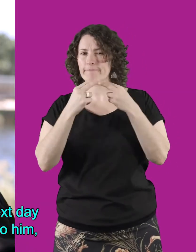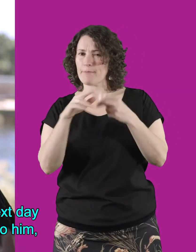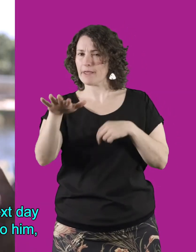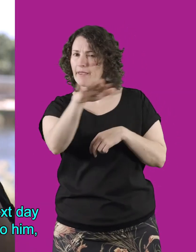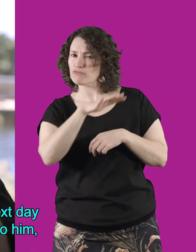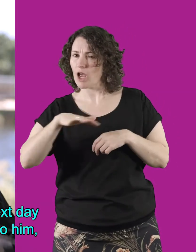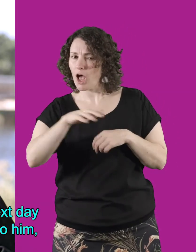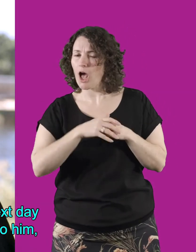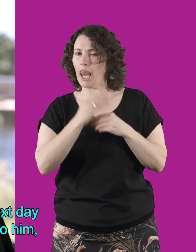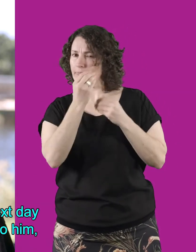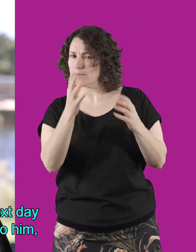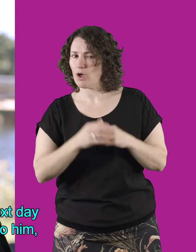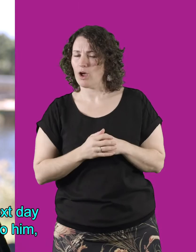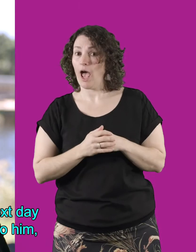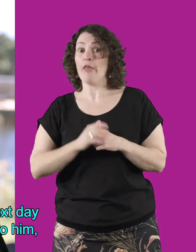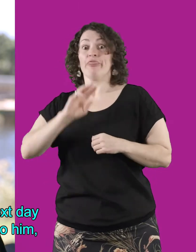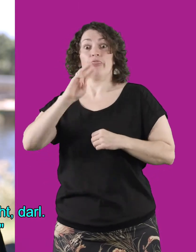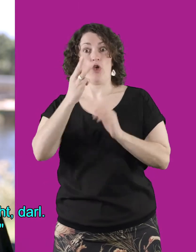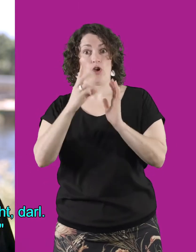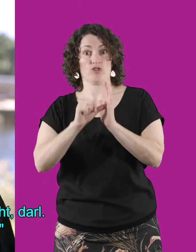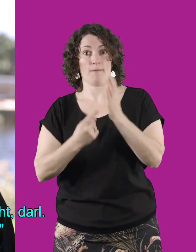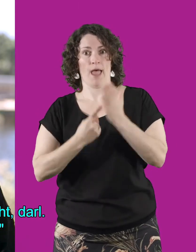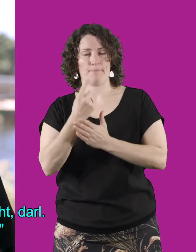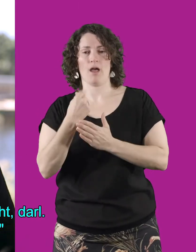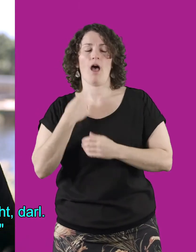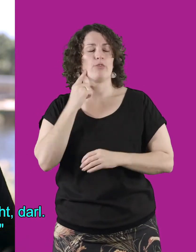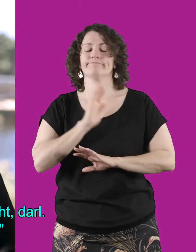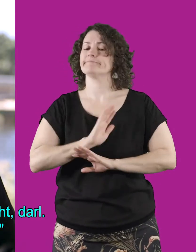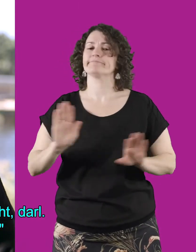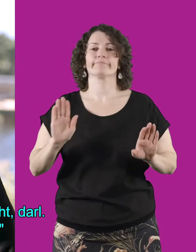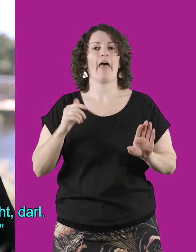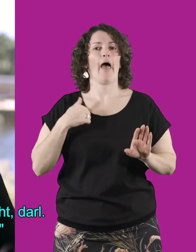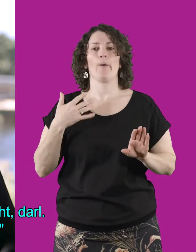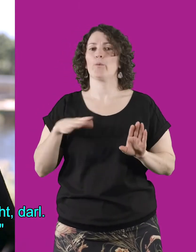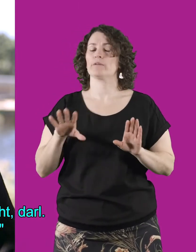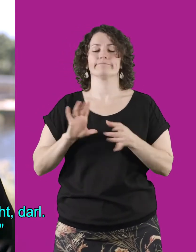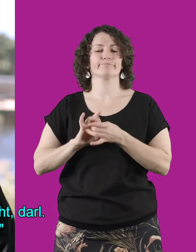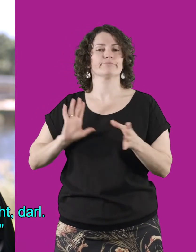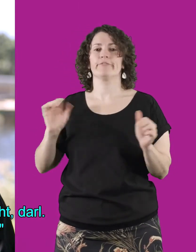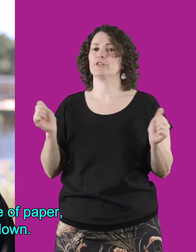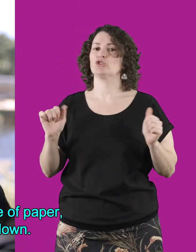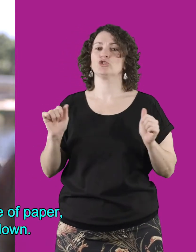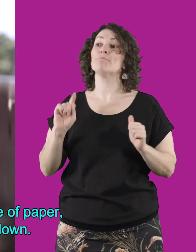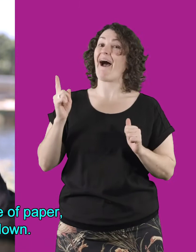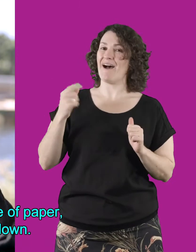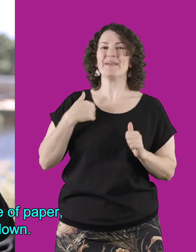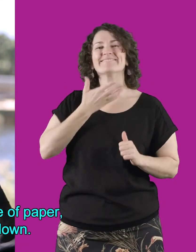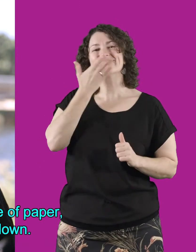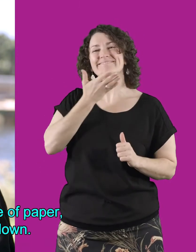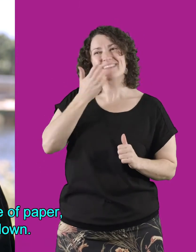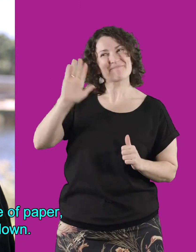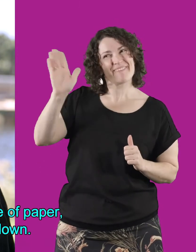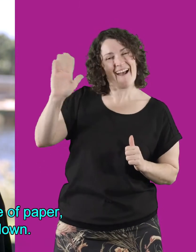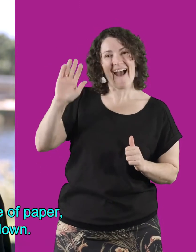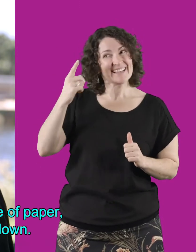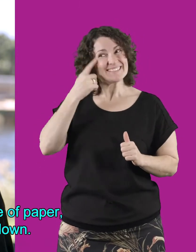I left him that next day because I said to him, "I'll see you tonight, Darl. I love you." And I had my